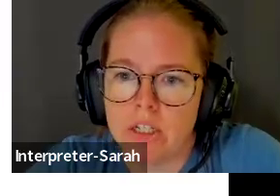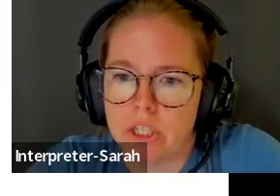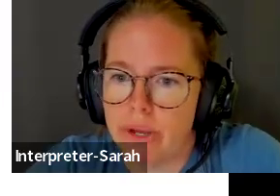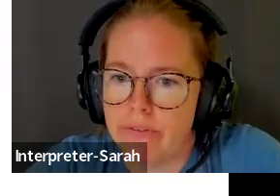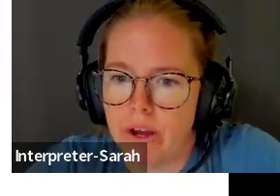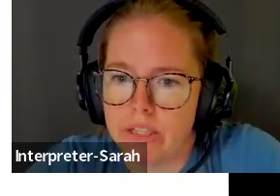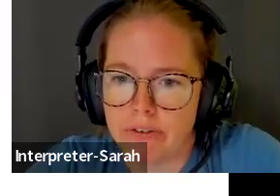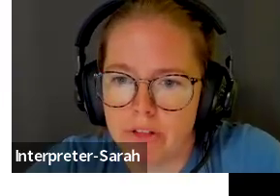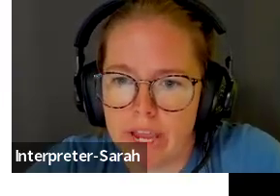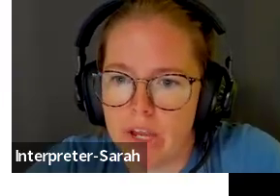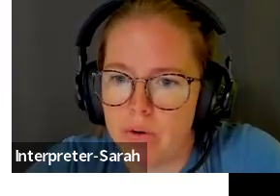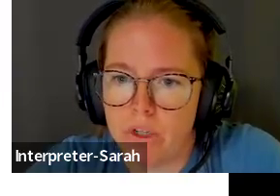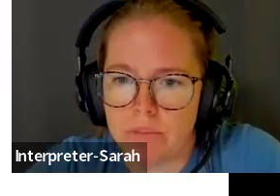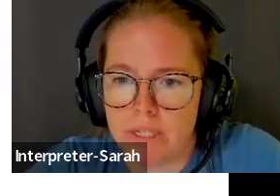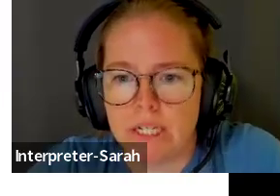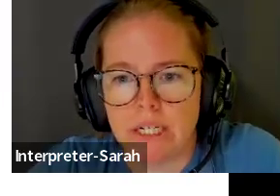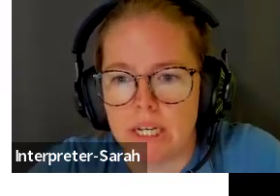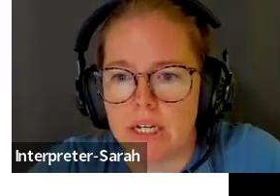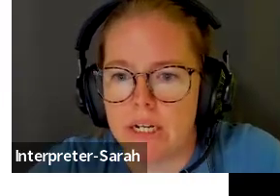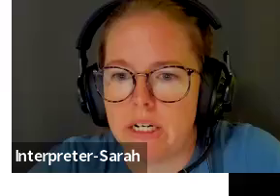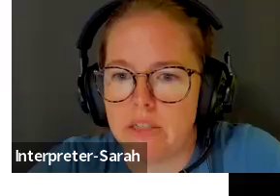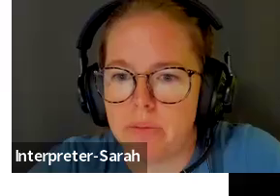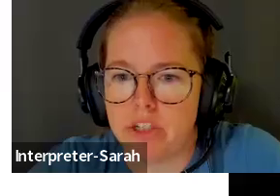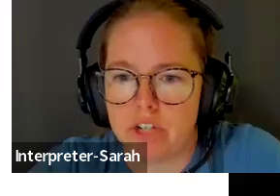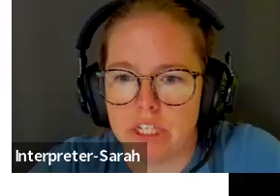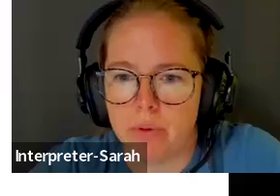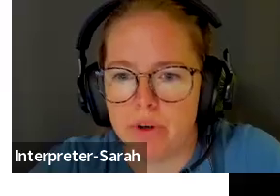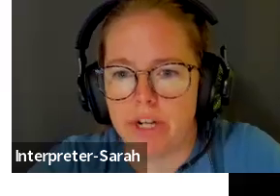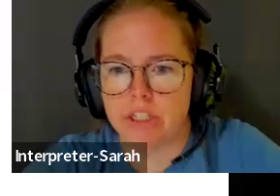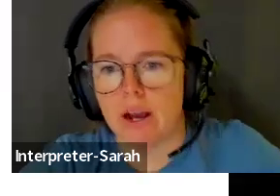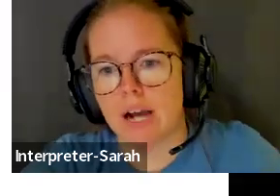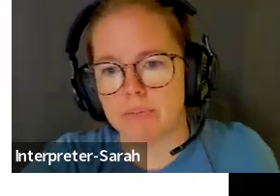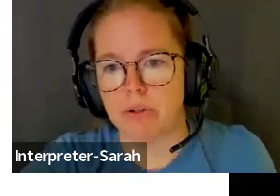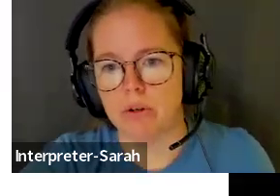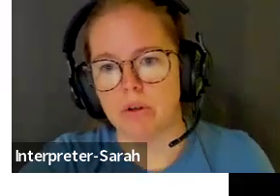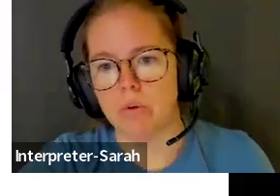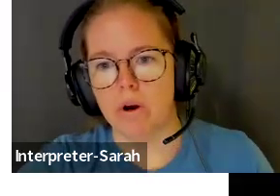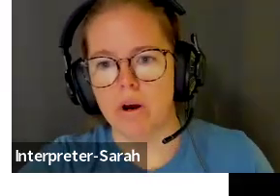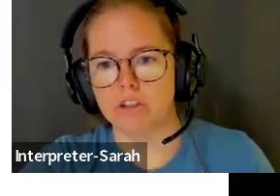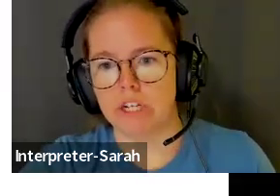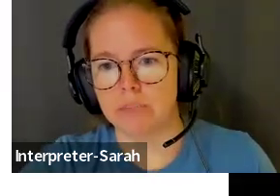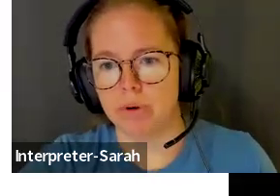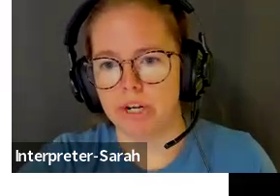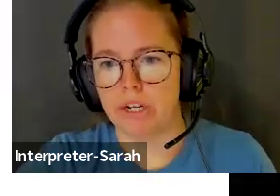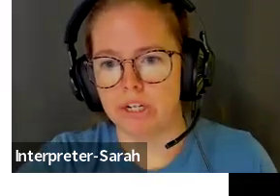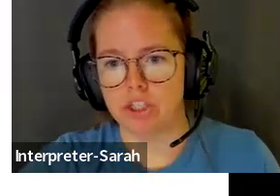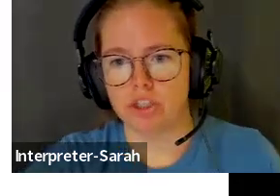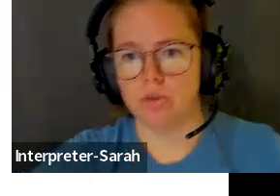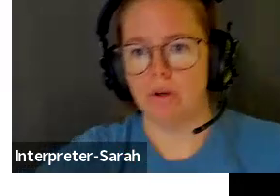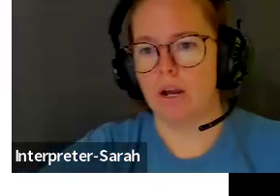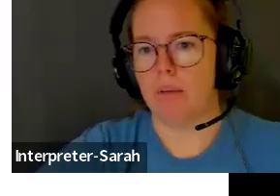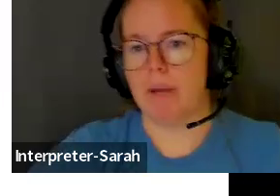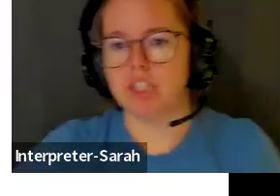transportation. So if a deaf client were to be in need and needs to be transported to the hospital or